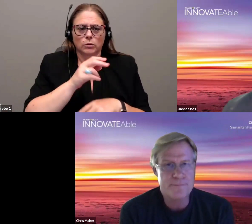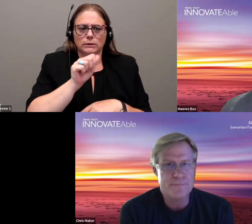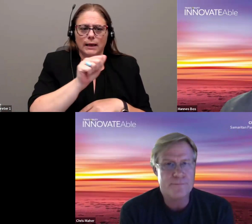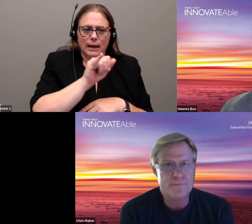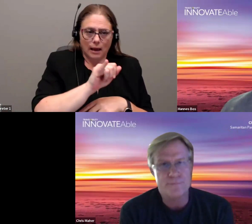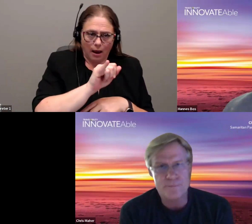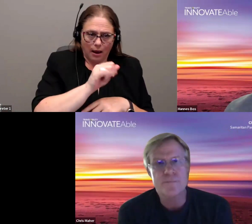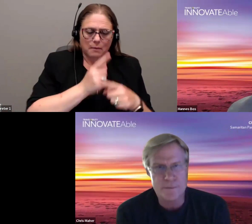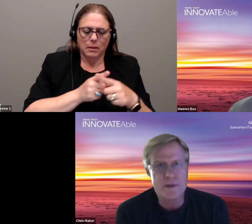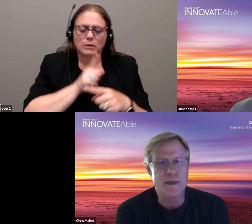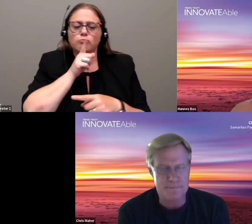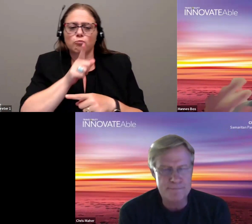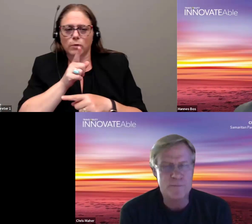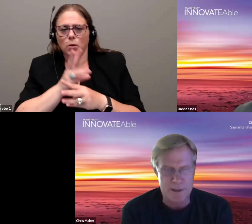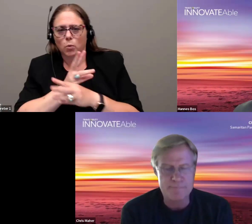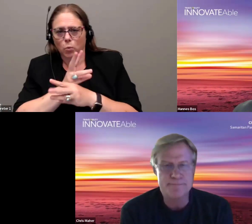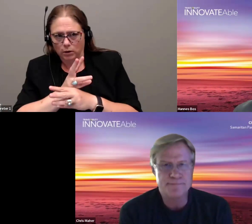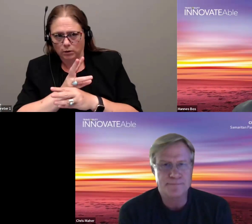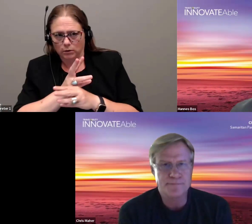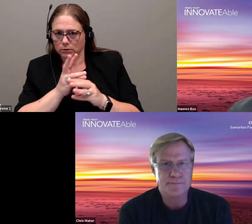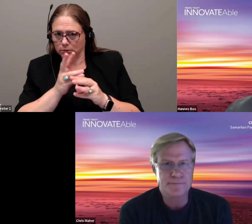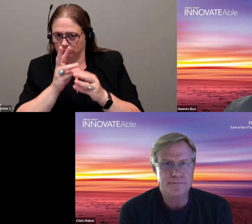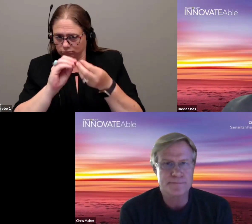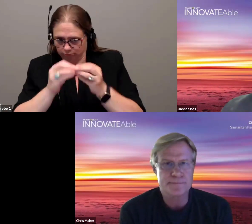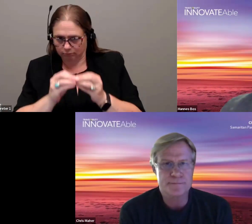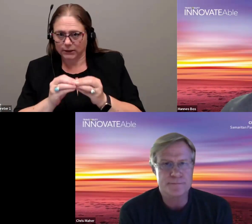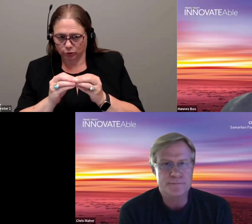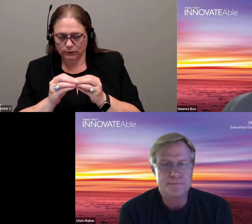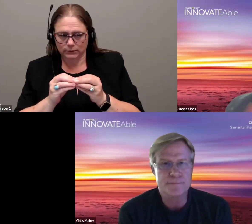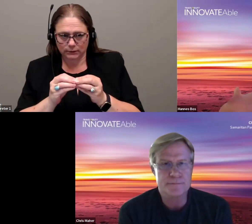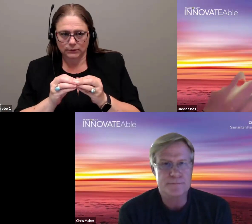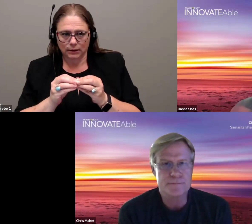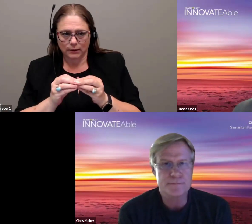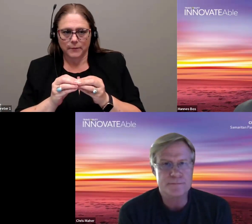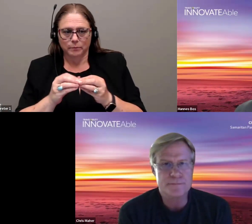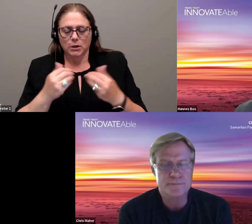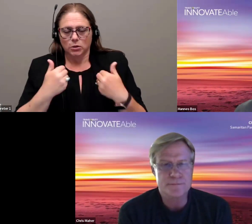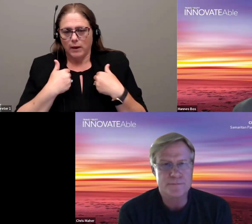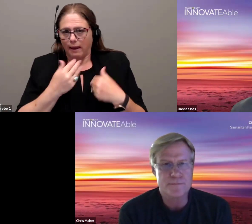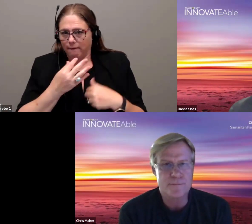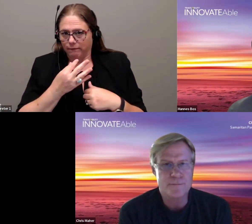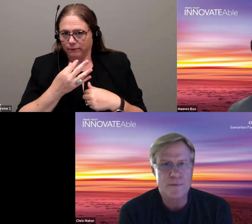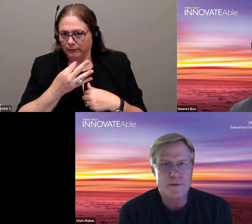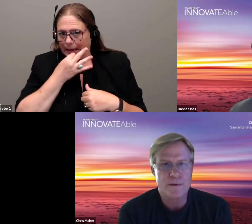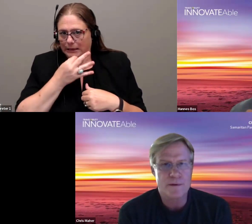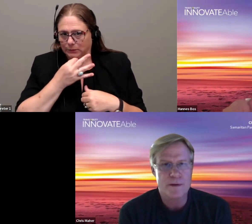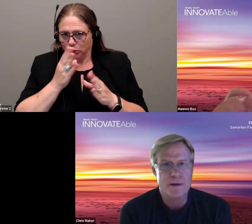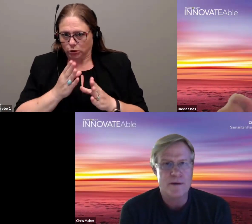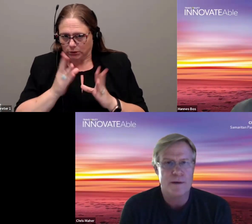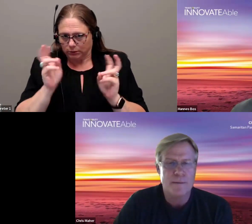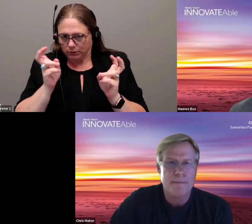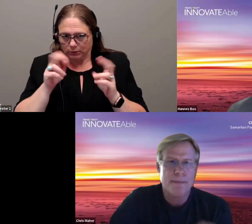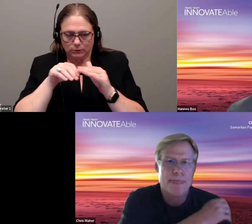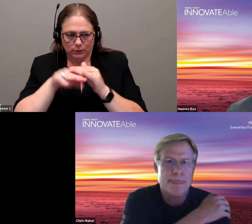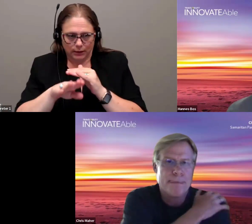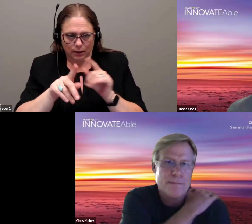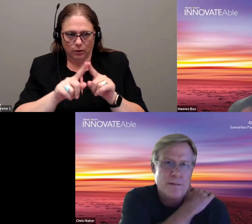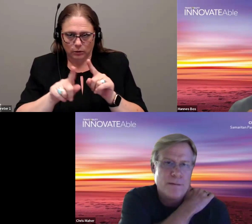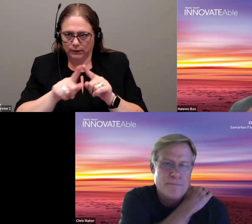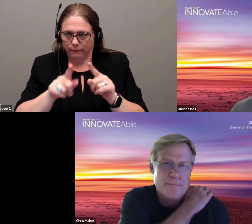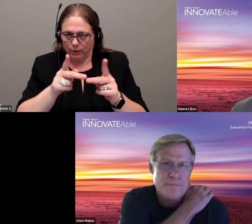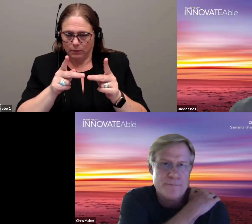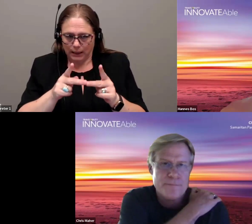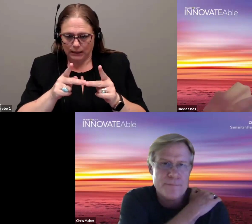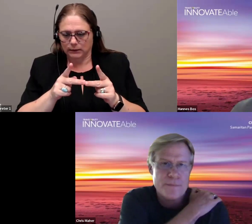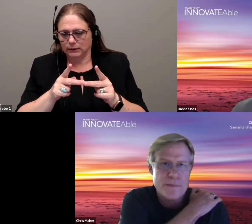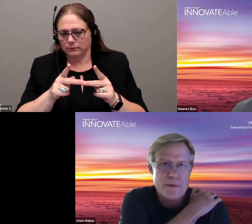Wheel the World method, right? And Sites Traveling has those same experts going into destinations and make manual assessment.